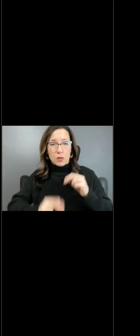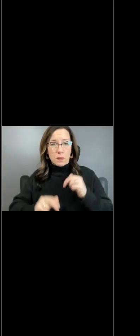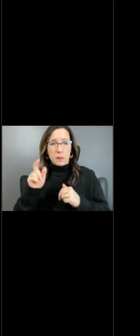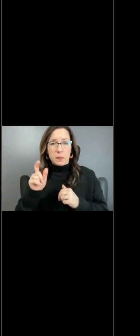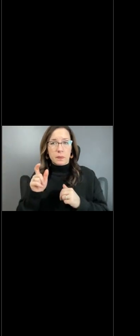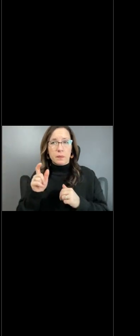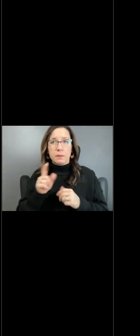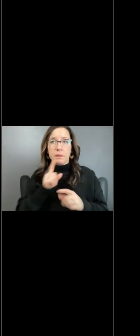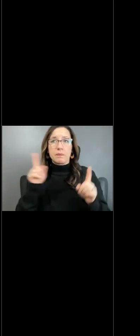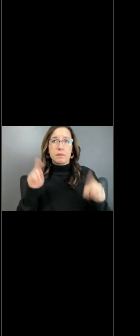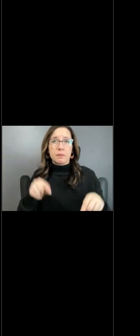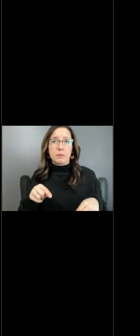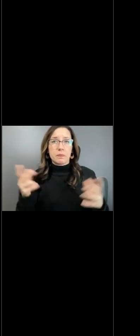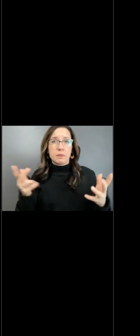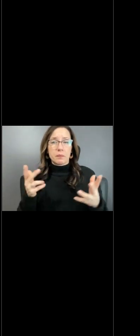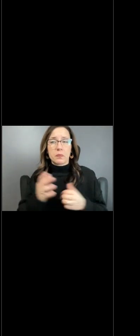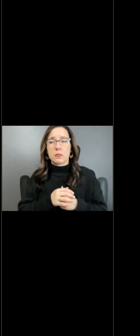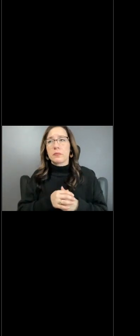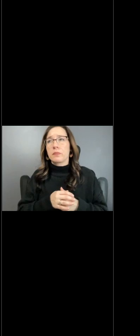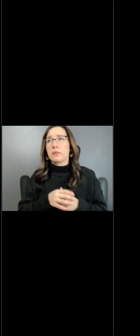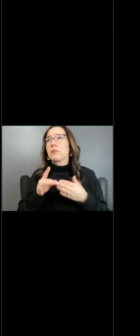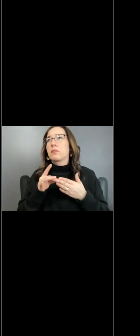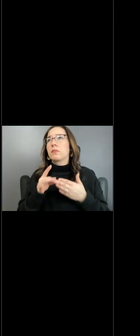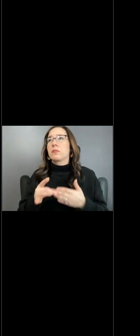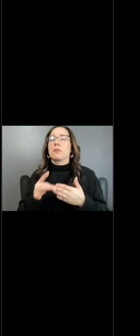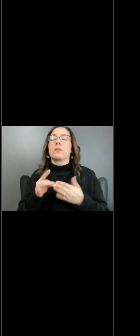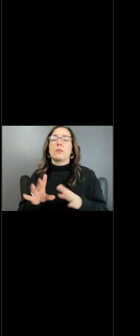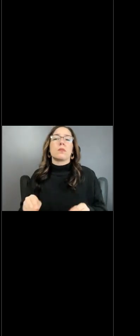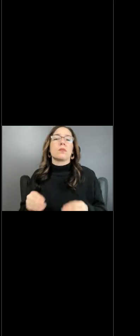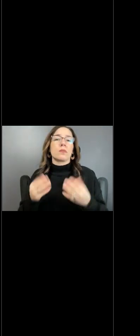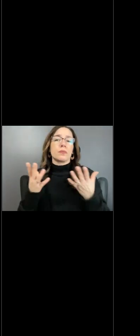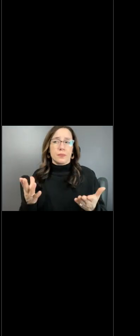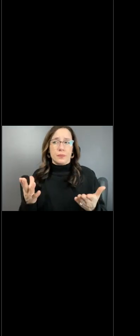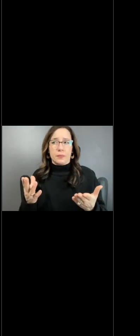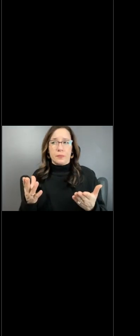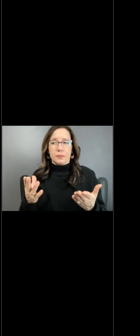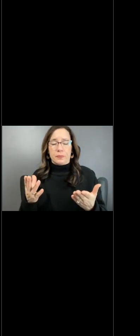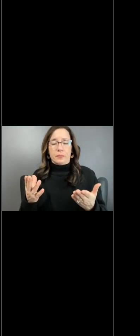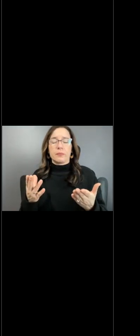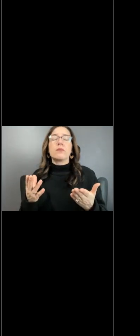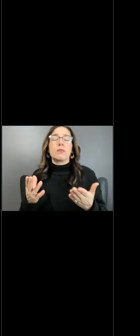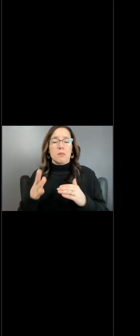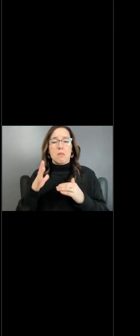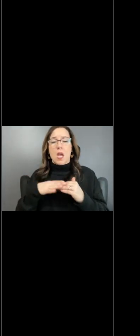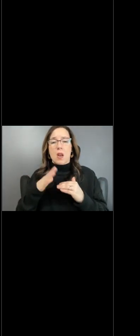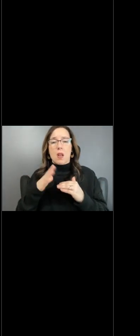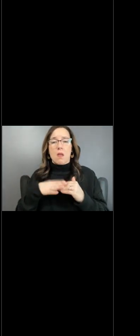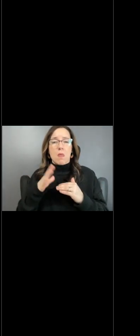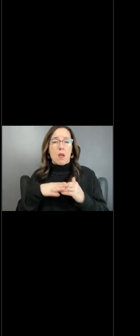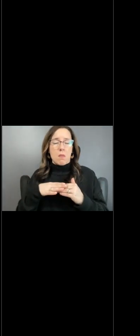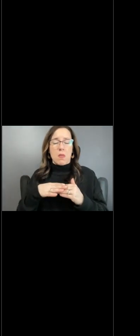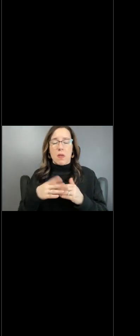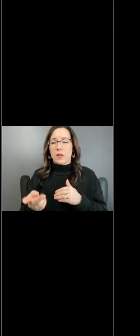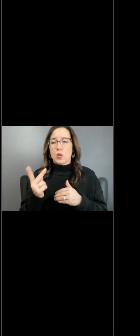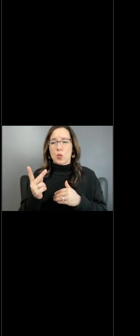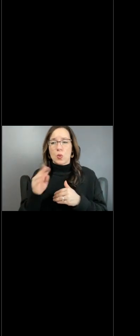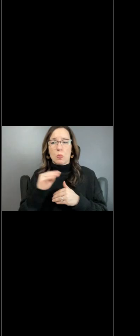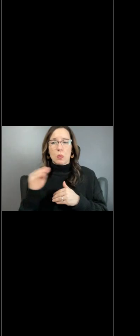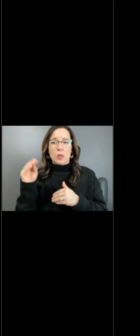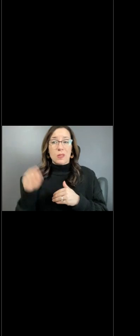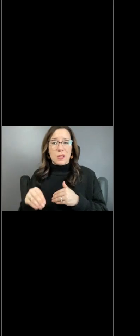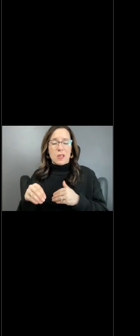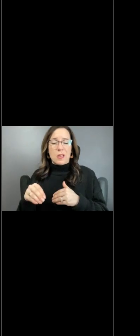The answer is, the guidelines provide that a minimum of 2% of the